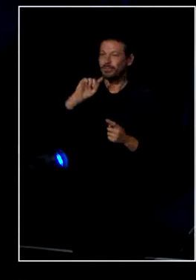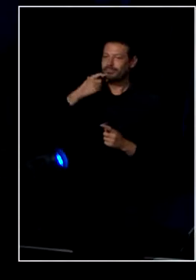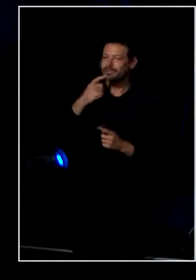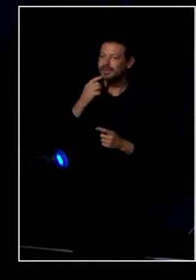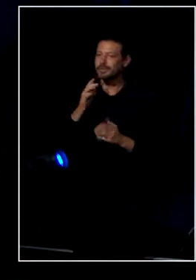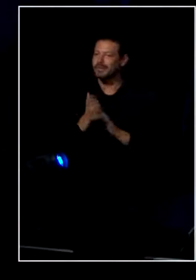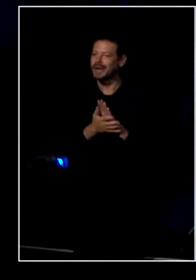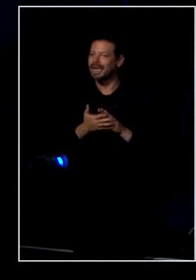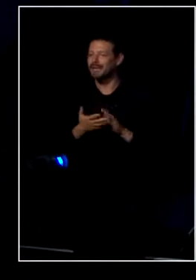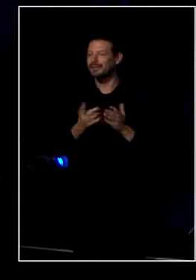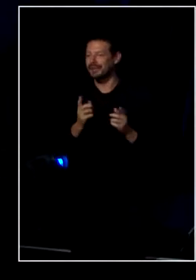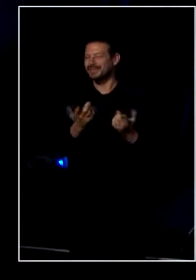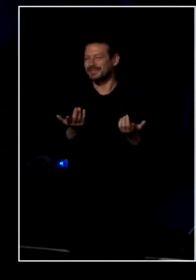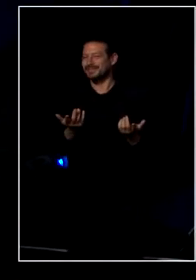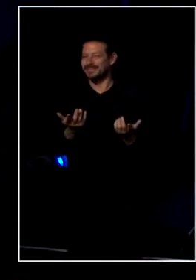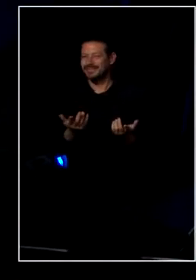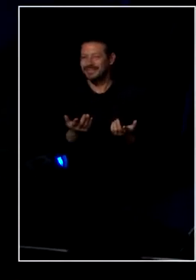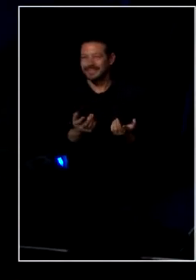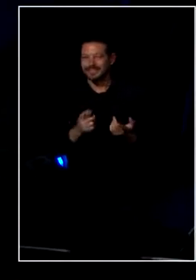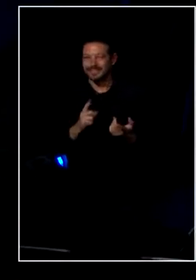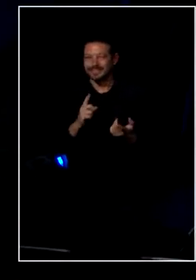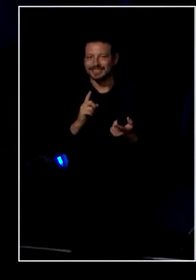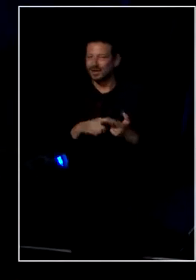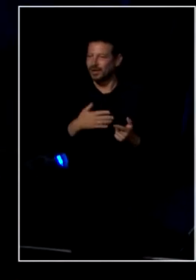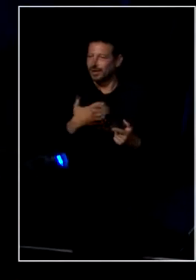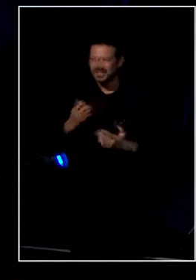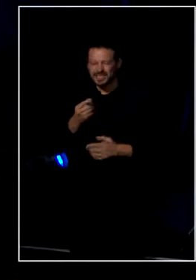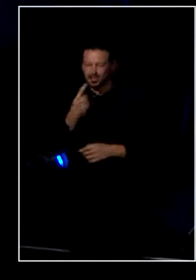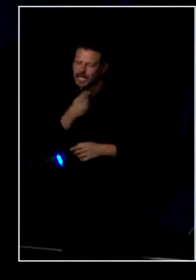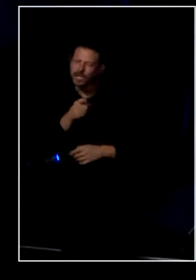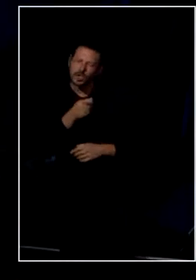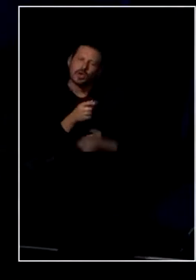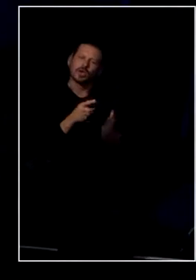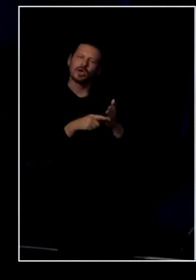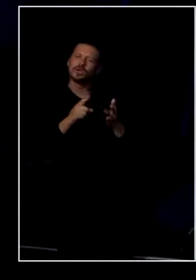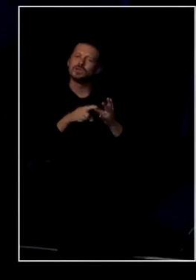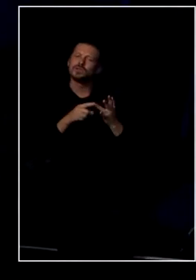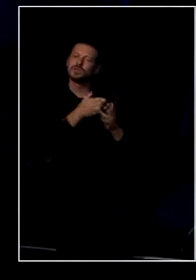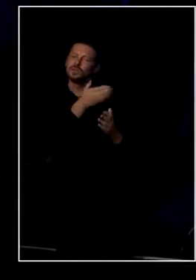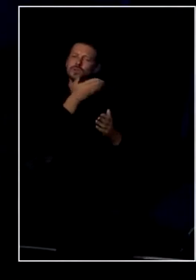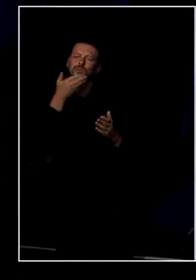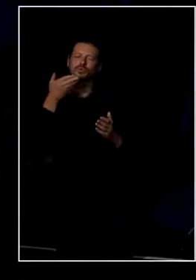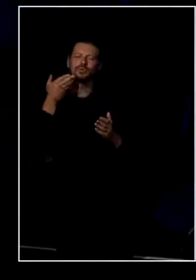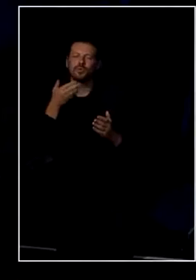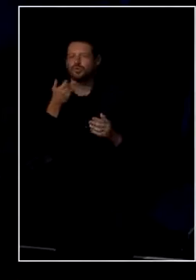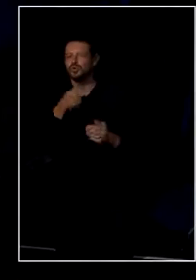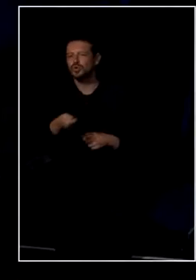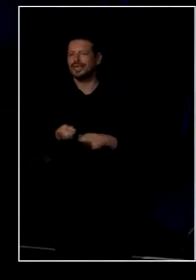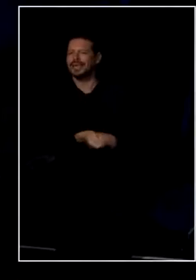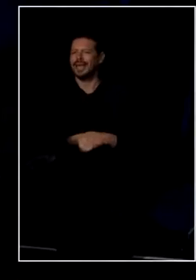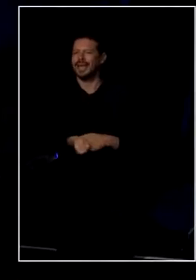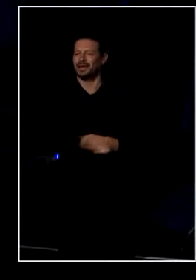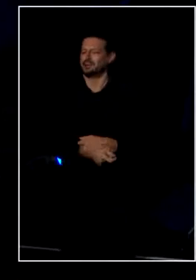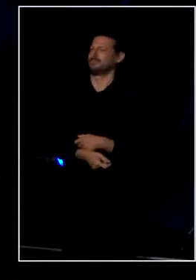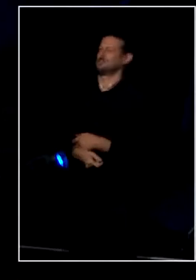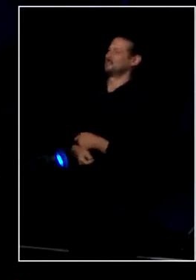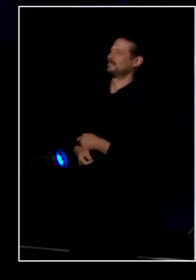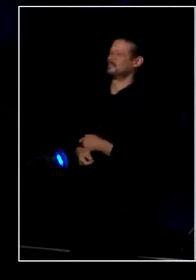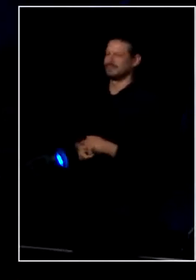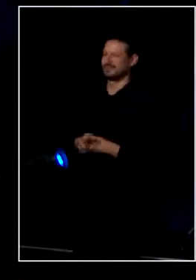Someone told her she was too beautiful to use a cane, and it's like, those kind of double-edged compliments don't really do us any good,